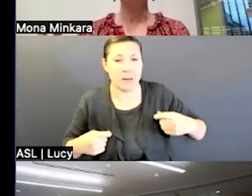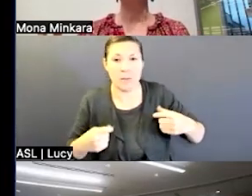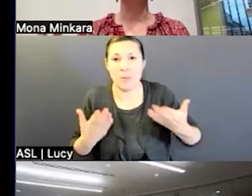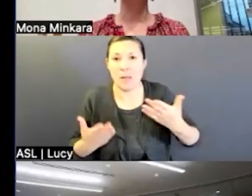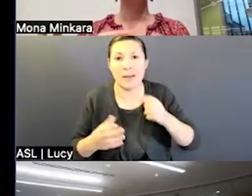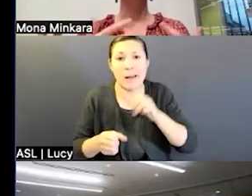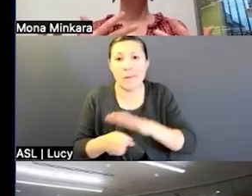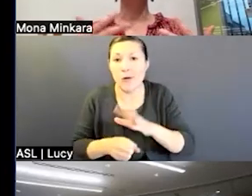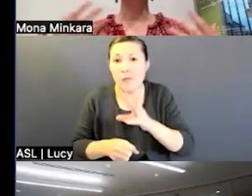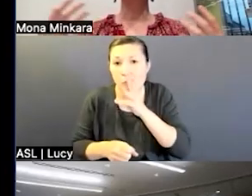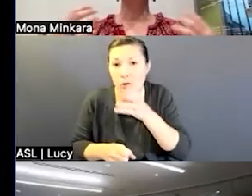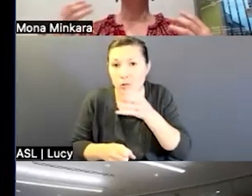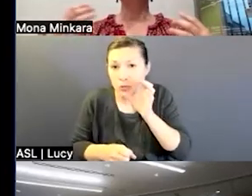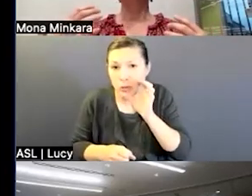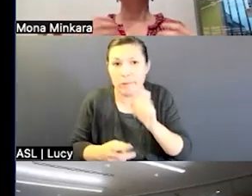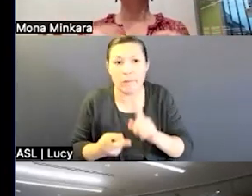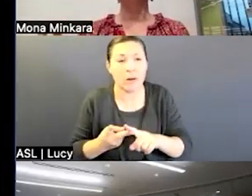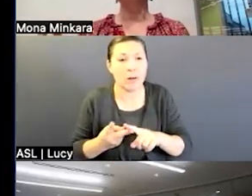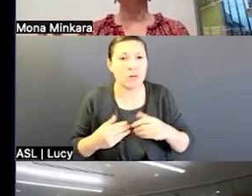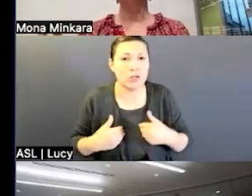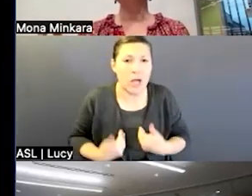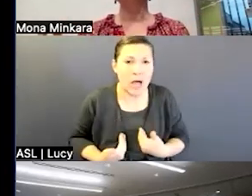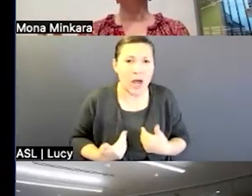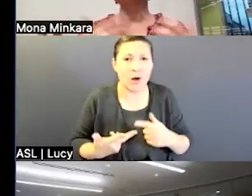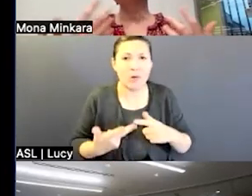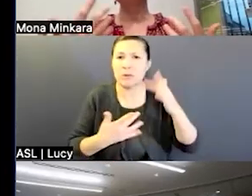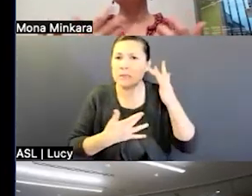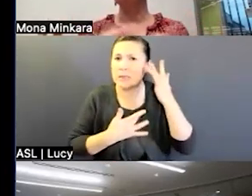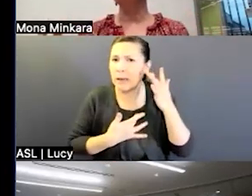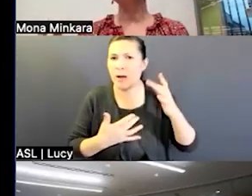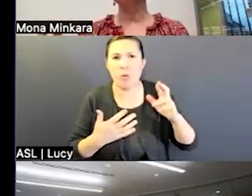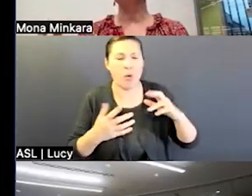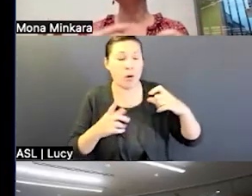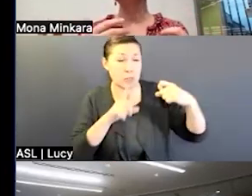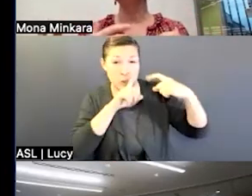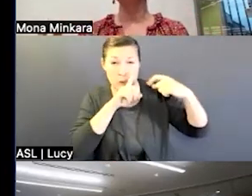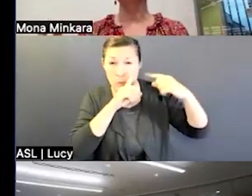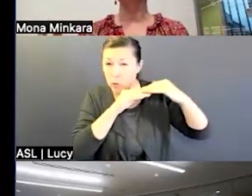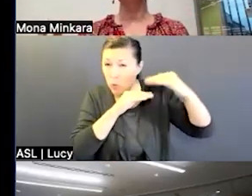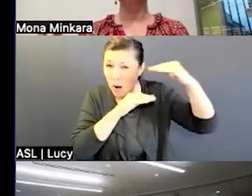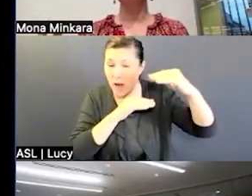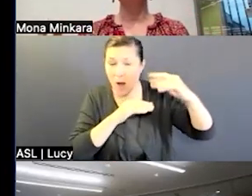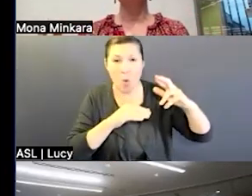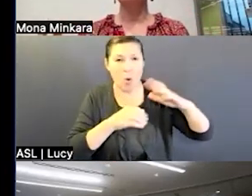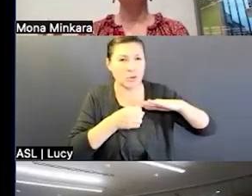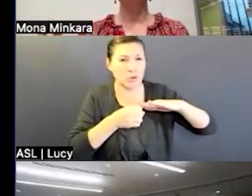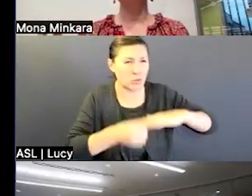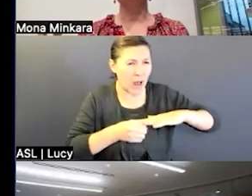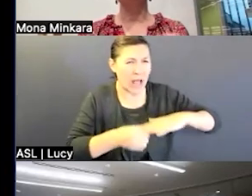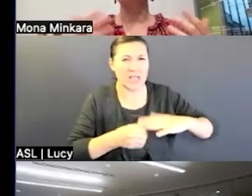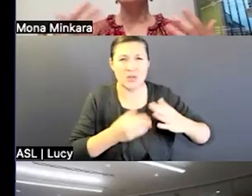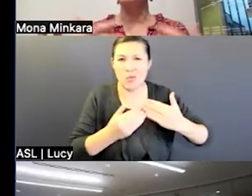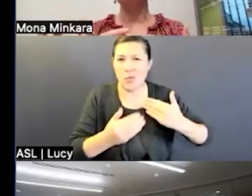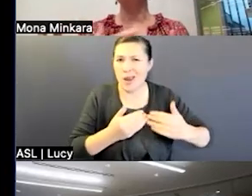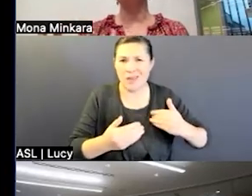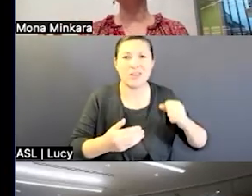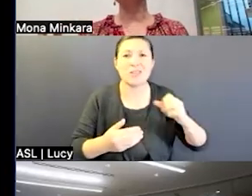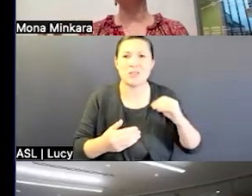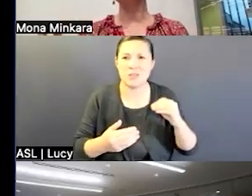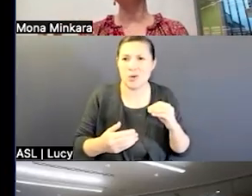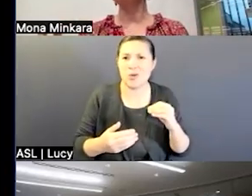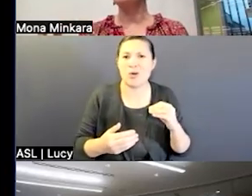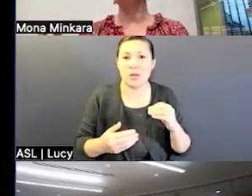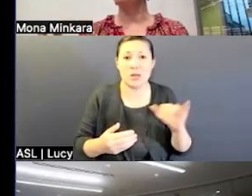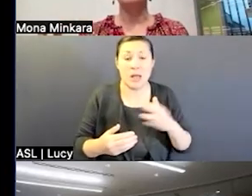getting sick or they're overstimulated, stressed out, then all of a sudden they may, like my child, will